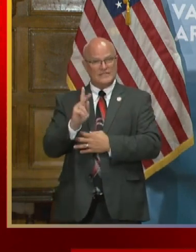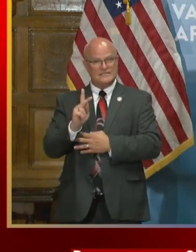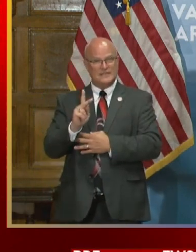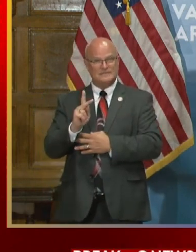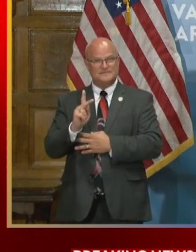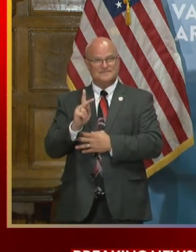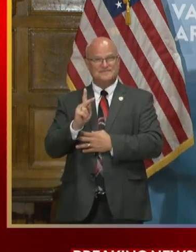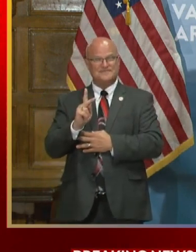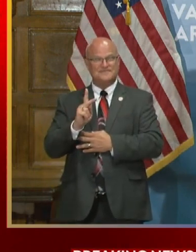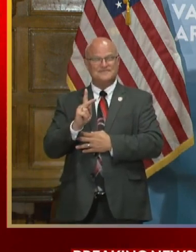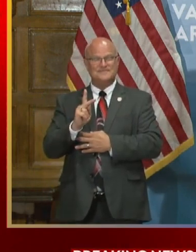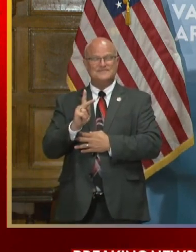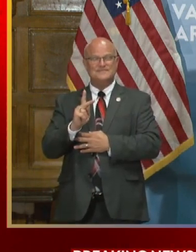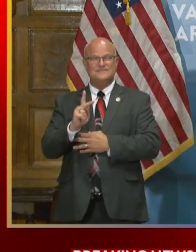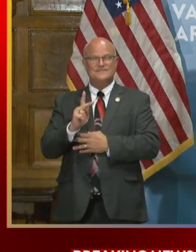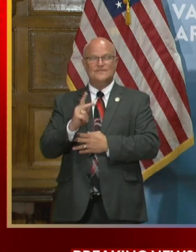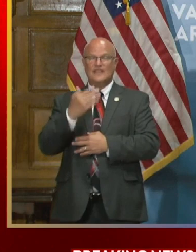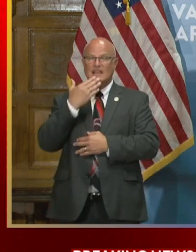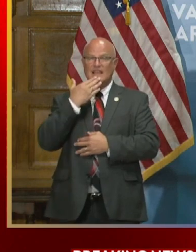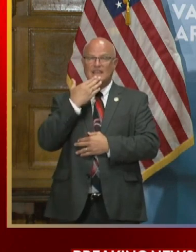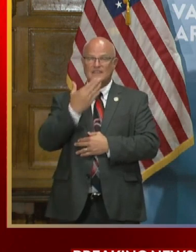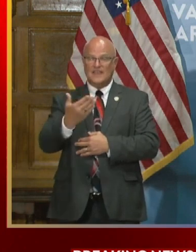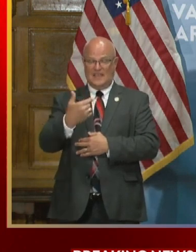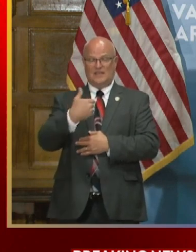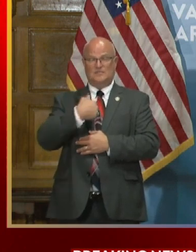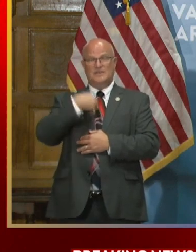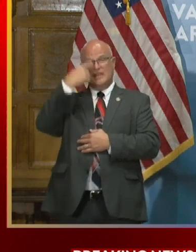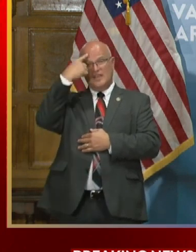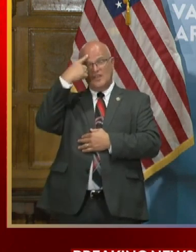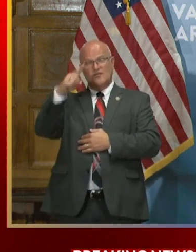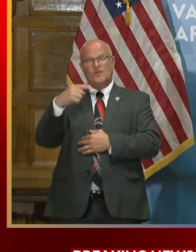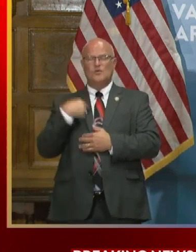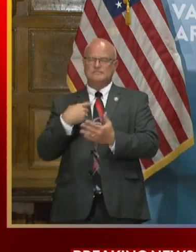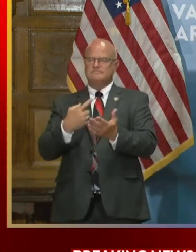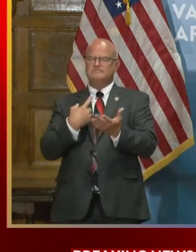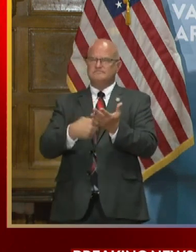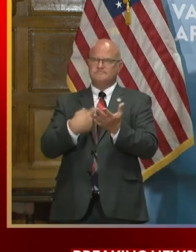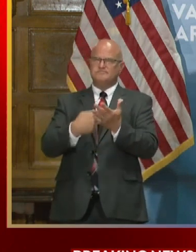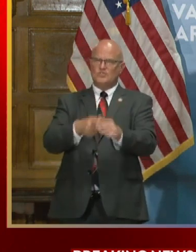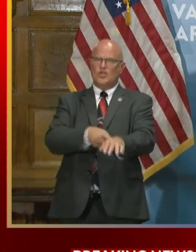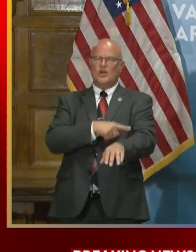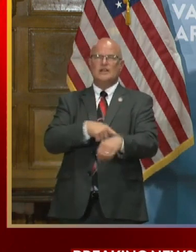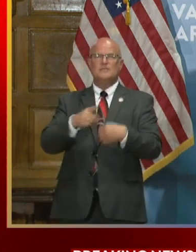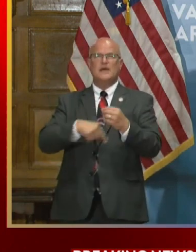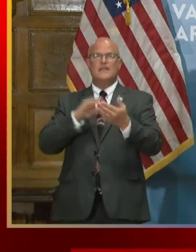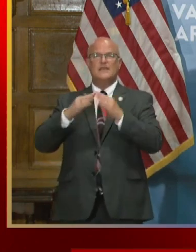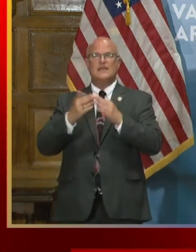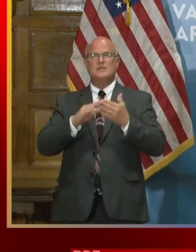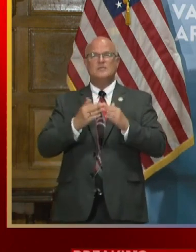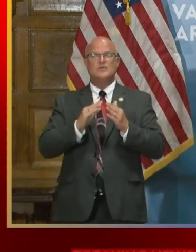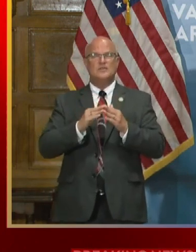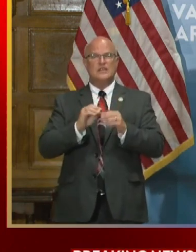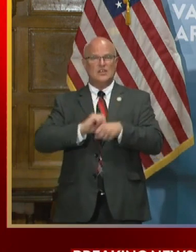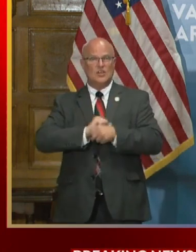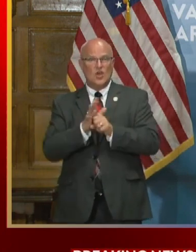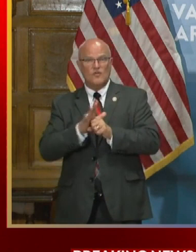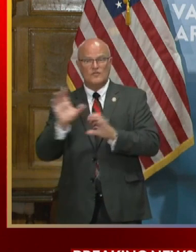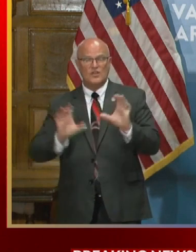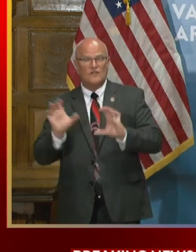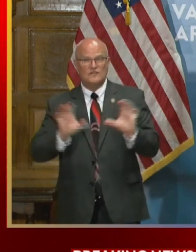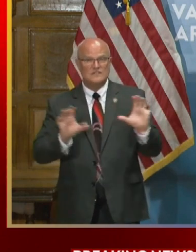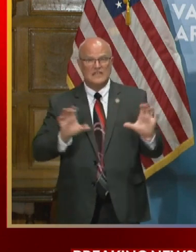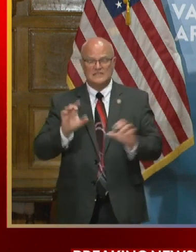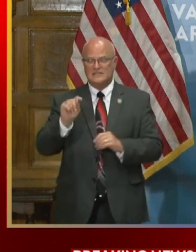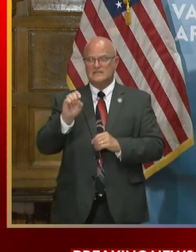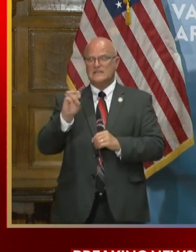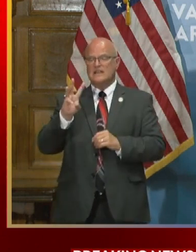Arkansas. Thanked me for we talked quite a bit about the community COVID conversations and our town